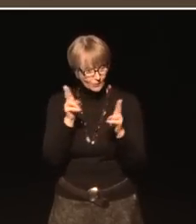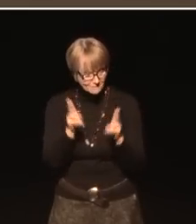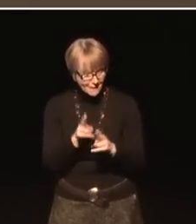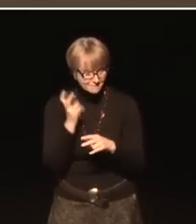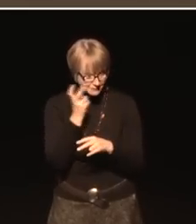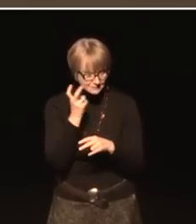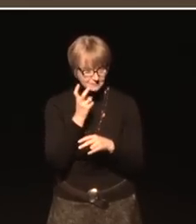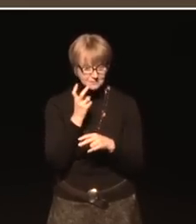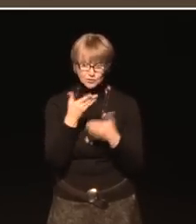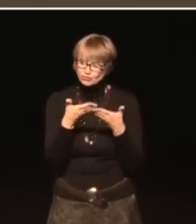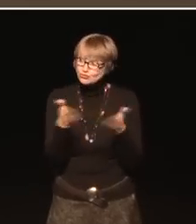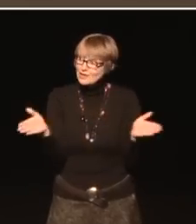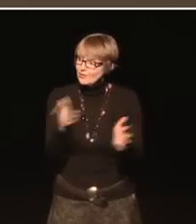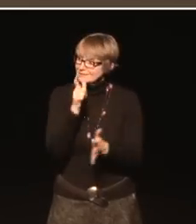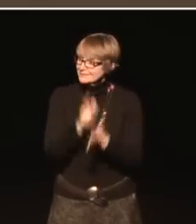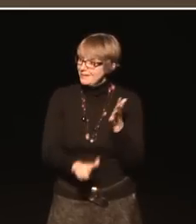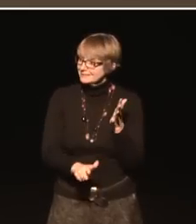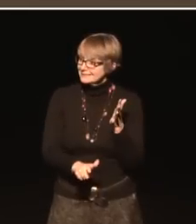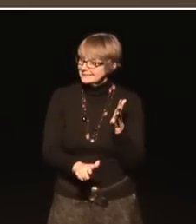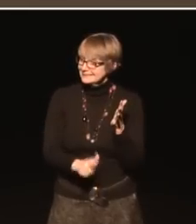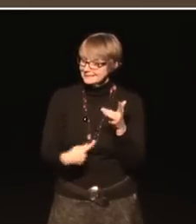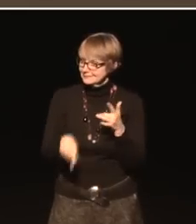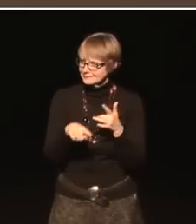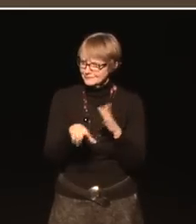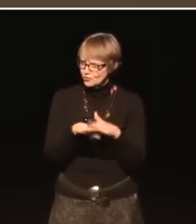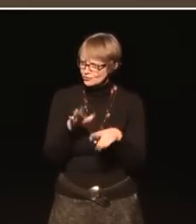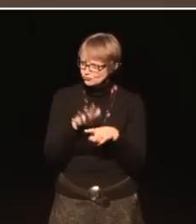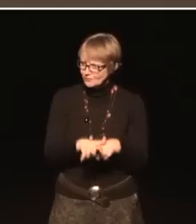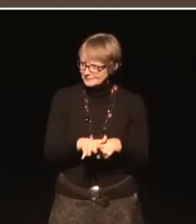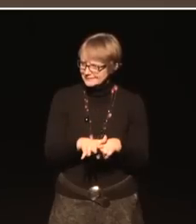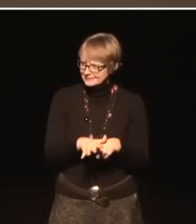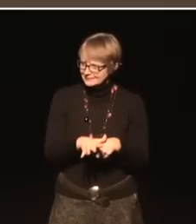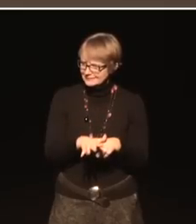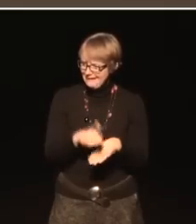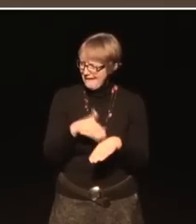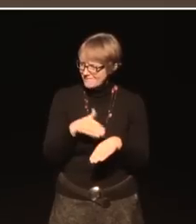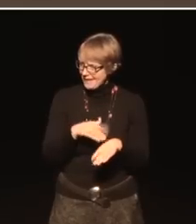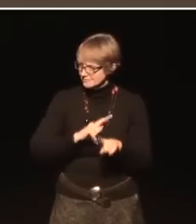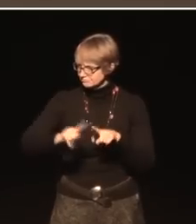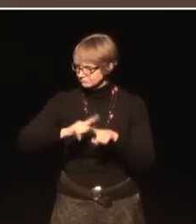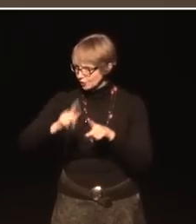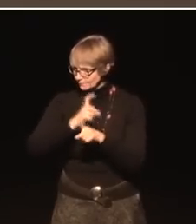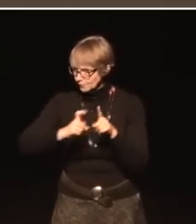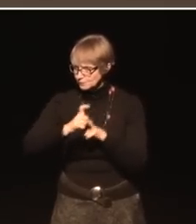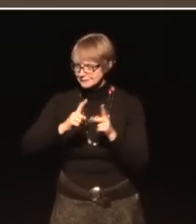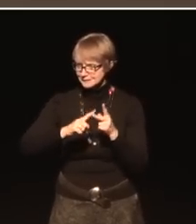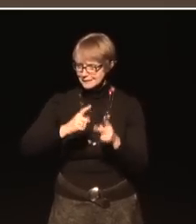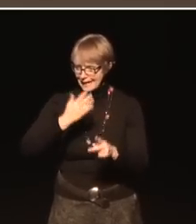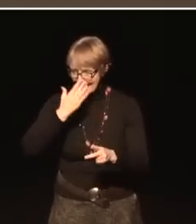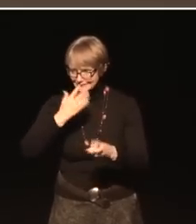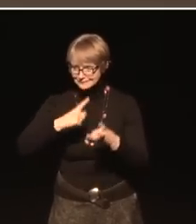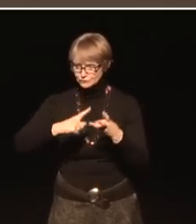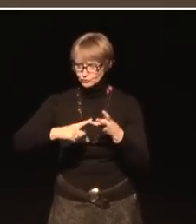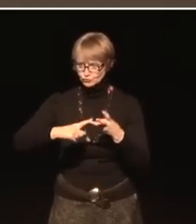generally disability are pretty non-discriminatory, affecting all communities, classes and ages,